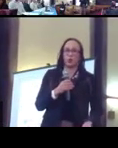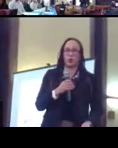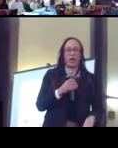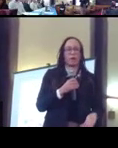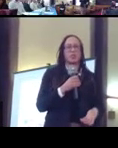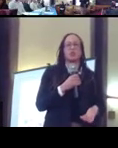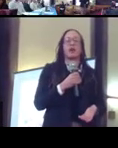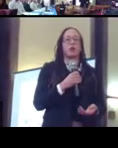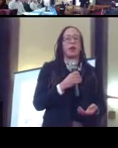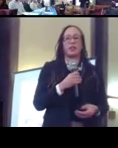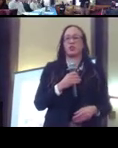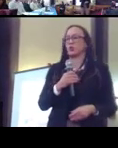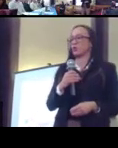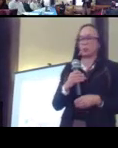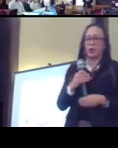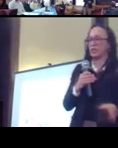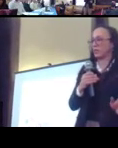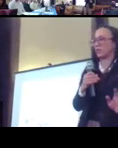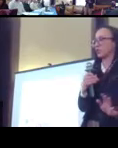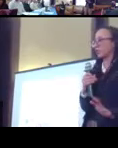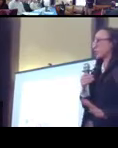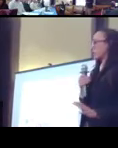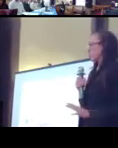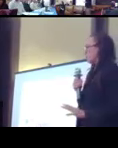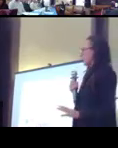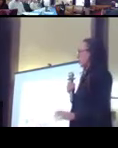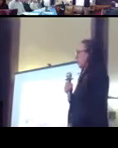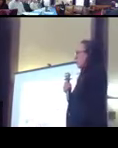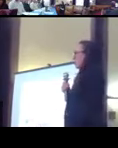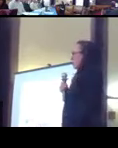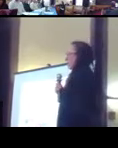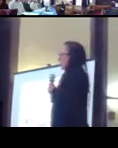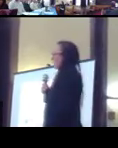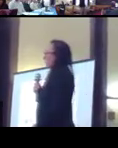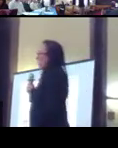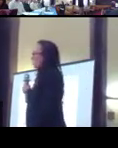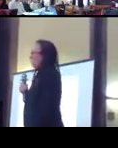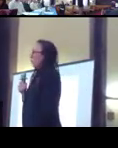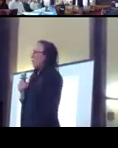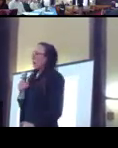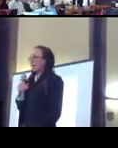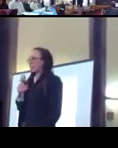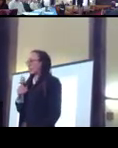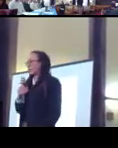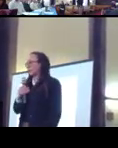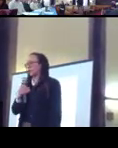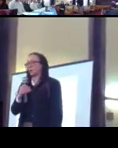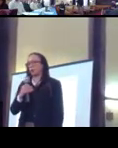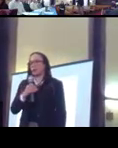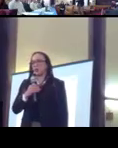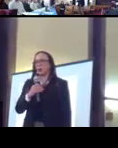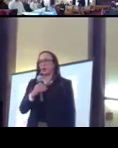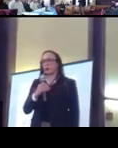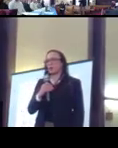projects, by showing what happens to traffic patterns when you just paint an intersection. And then also highlighting